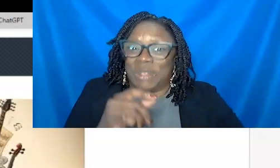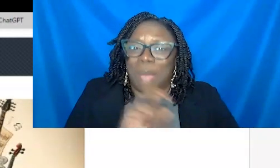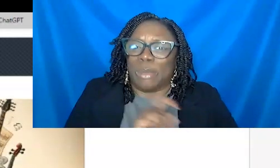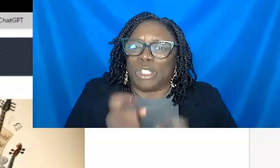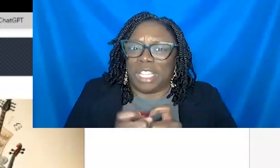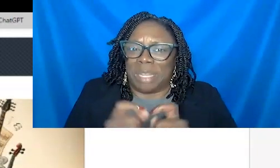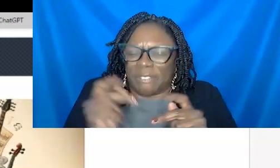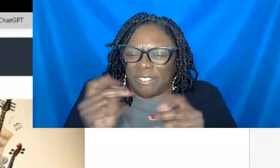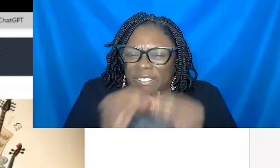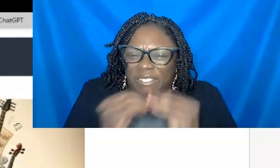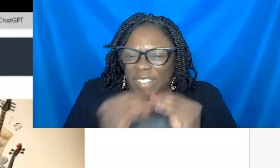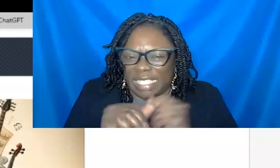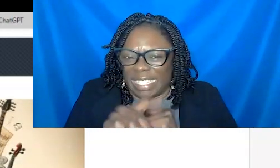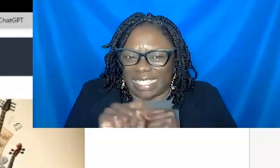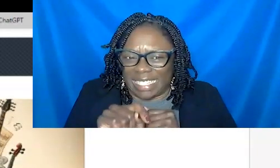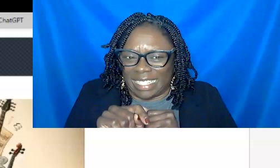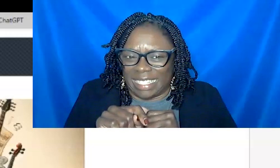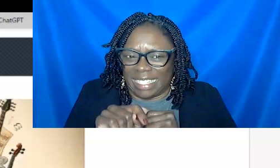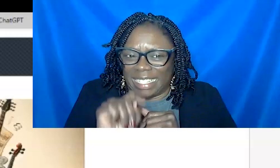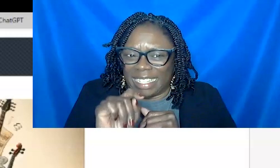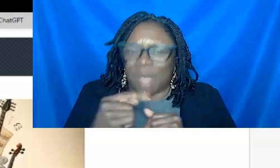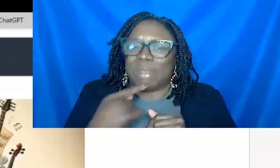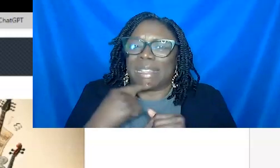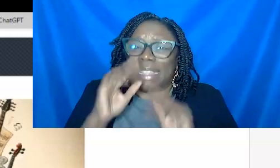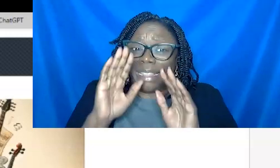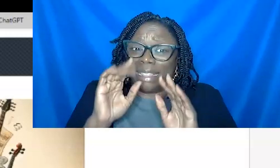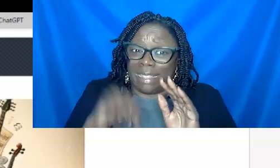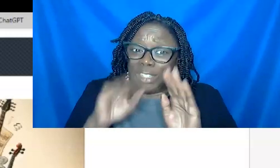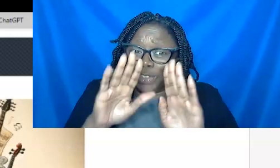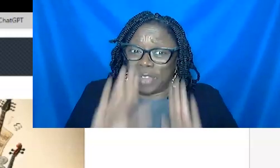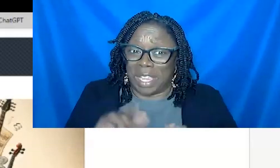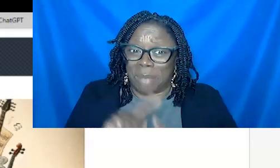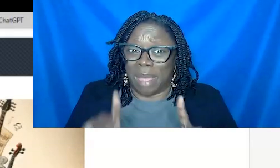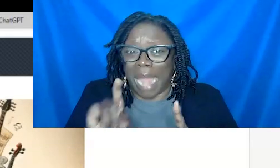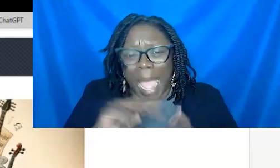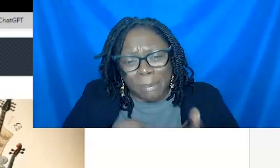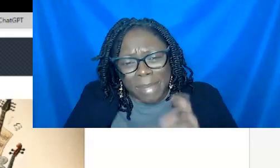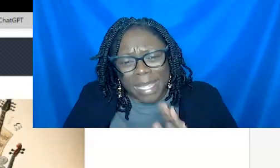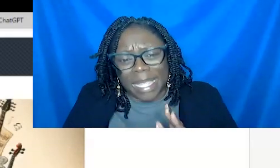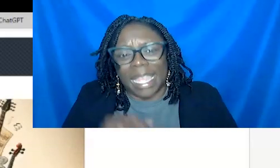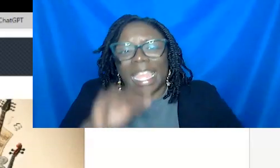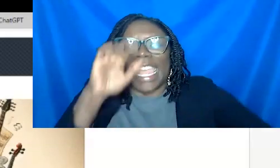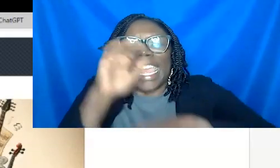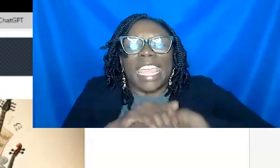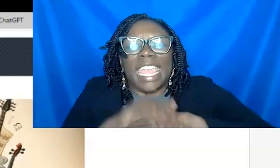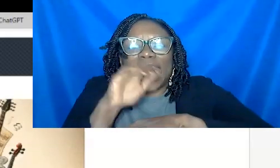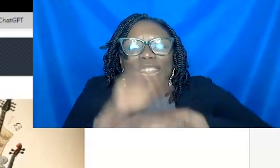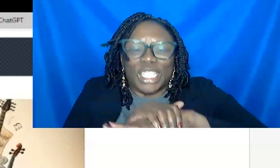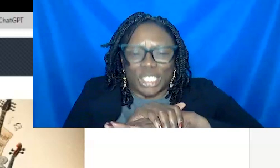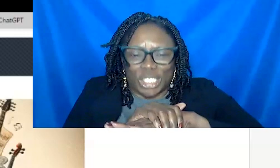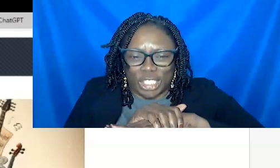it. I'm going to say, this is great, but I meant English